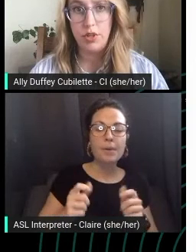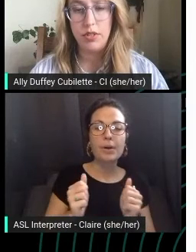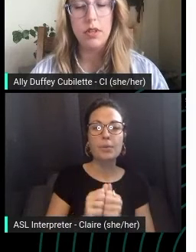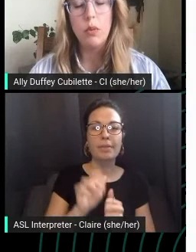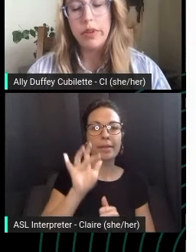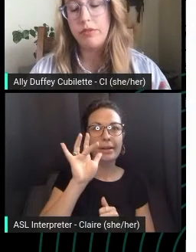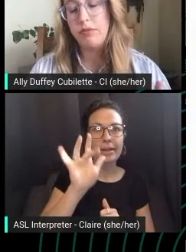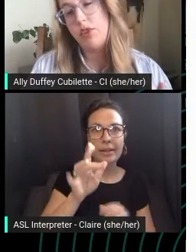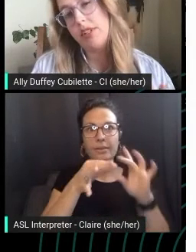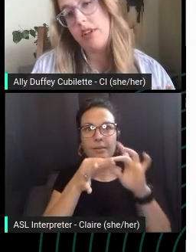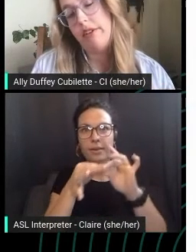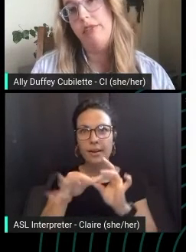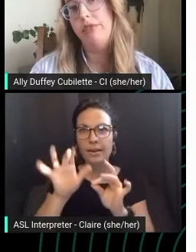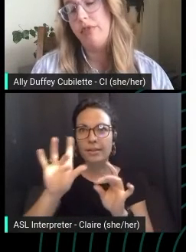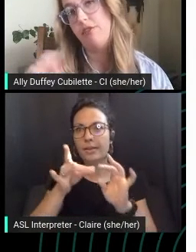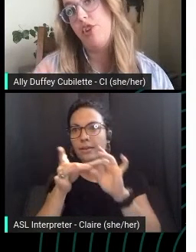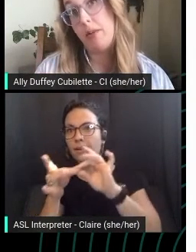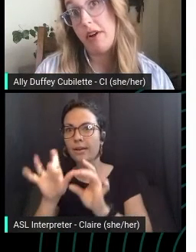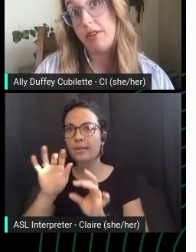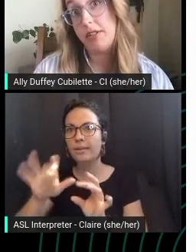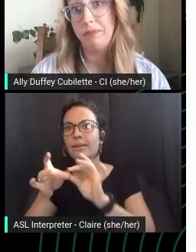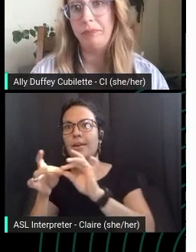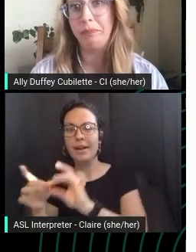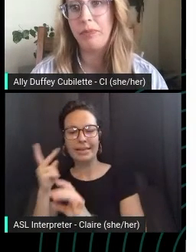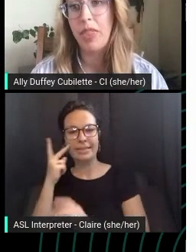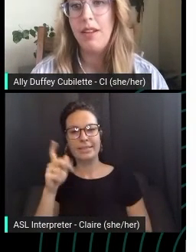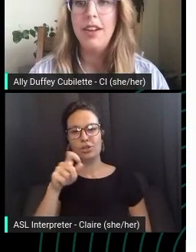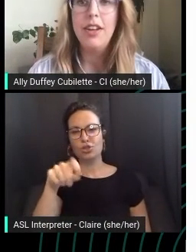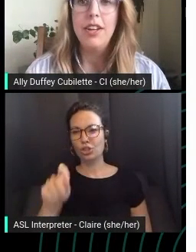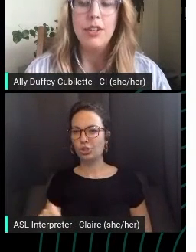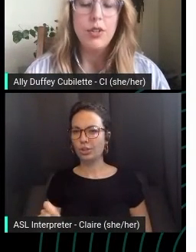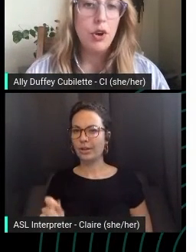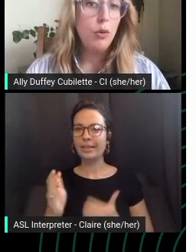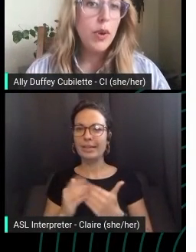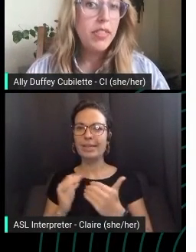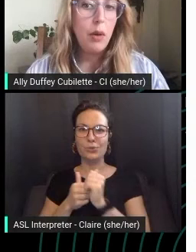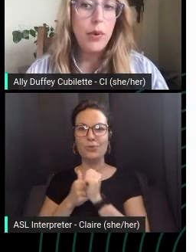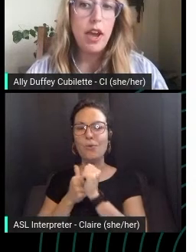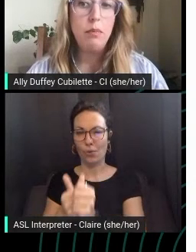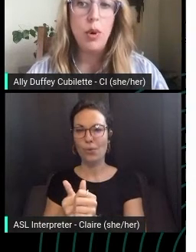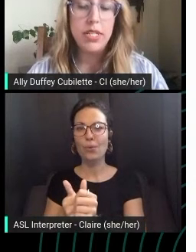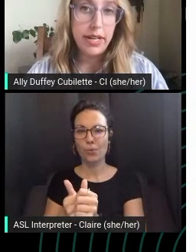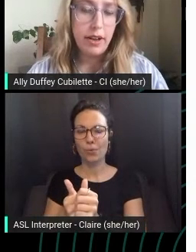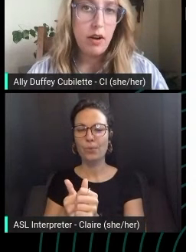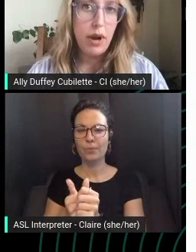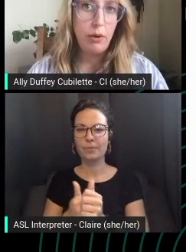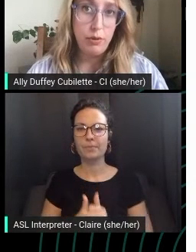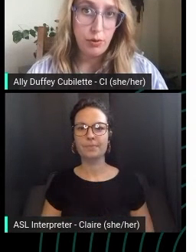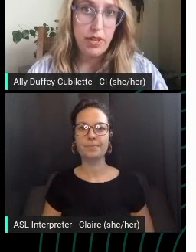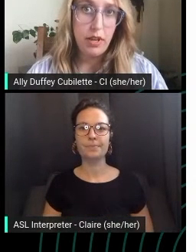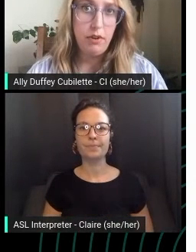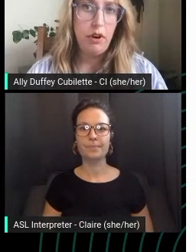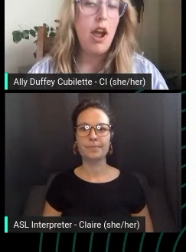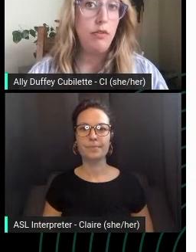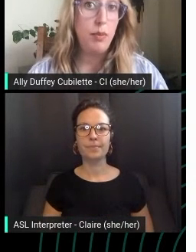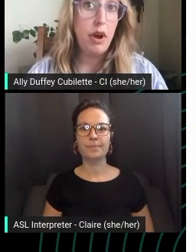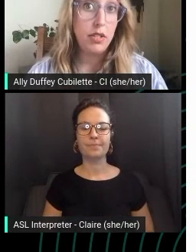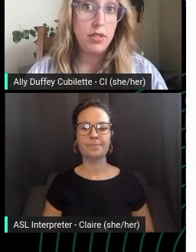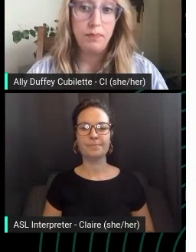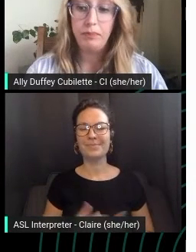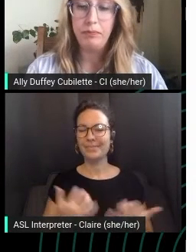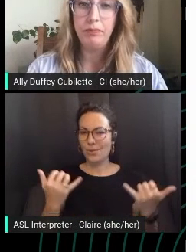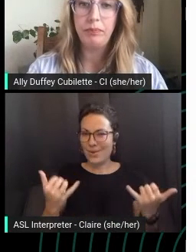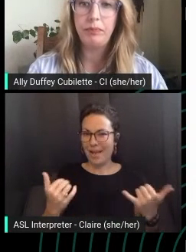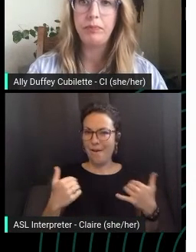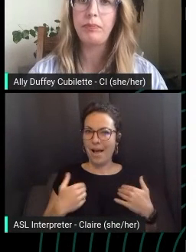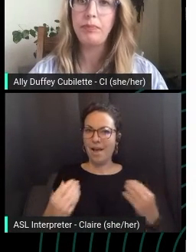internal searches with just kind of a checkbox. So with that, we have more data about user behavior out of the